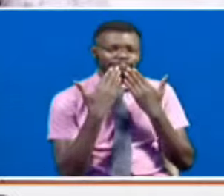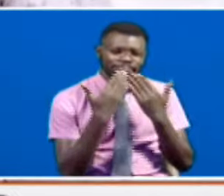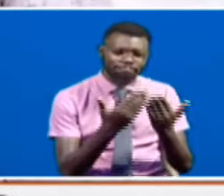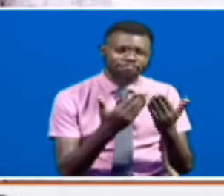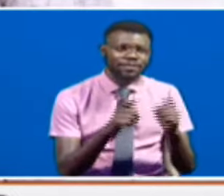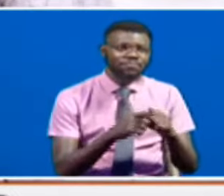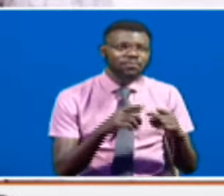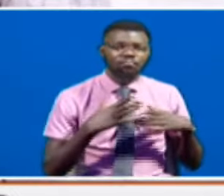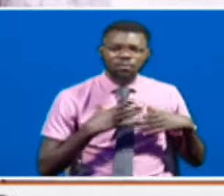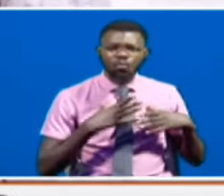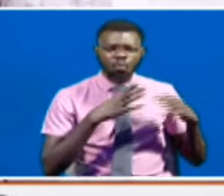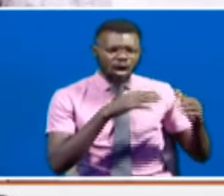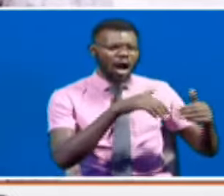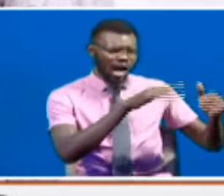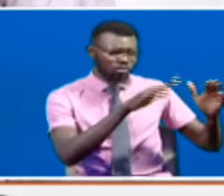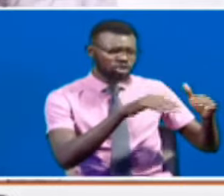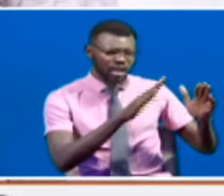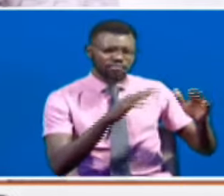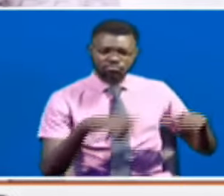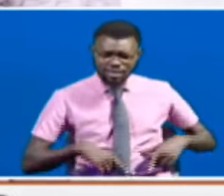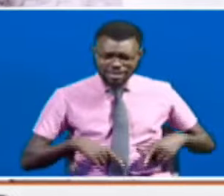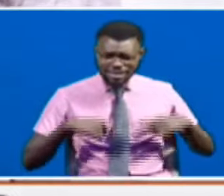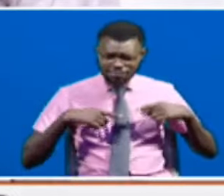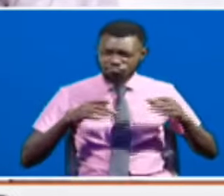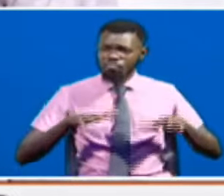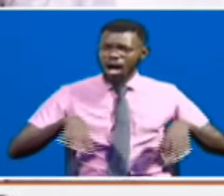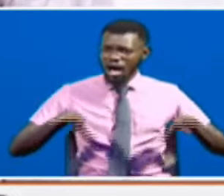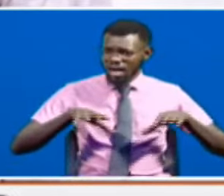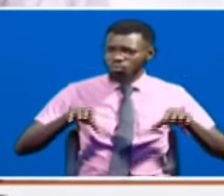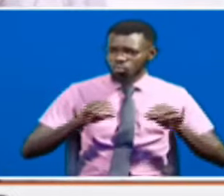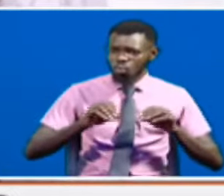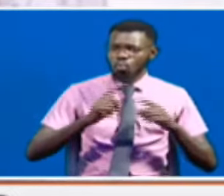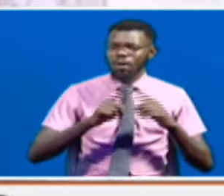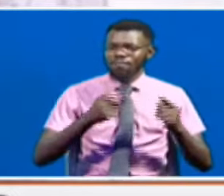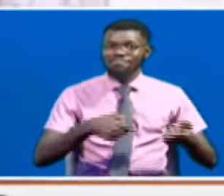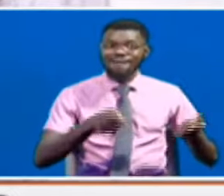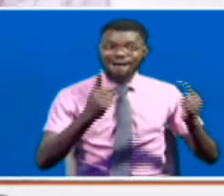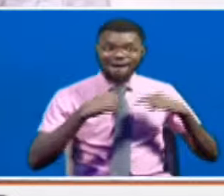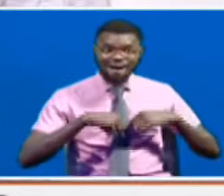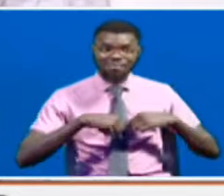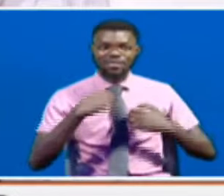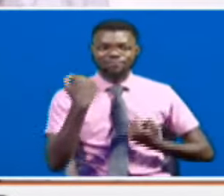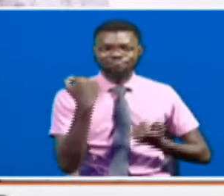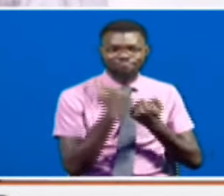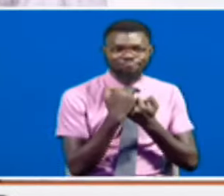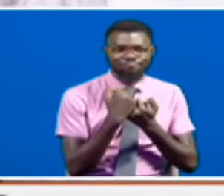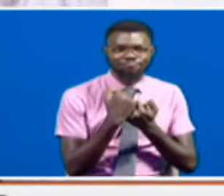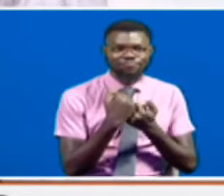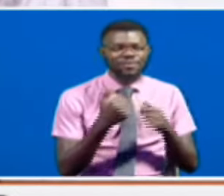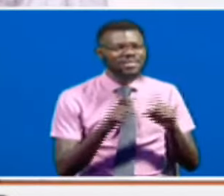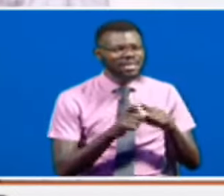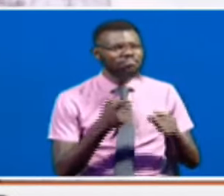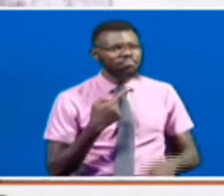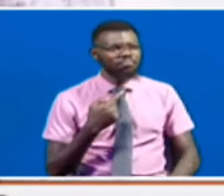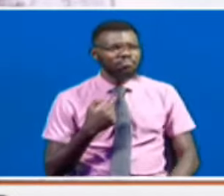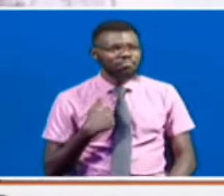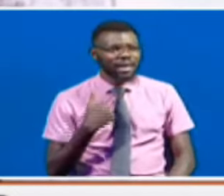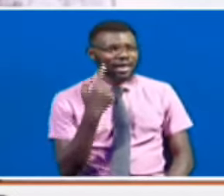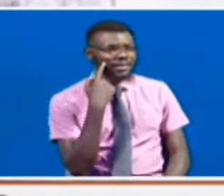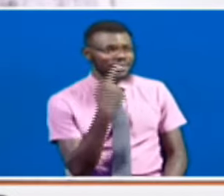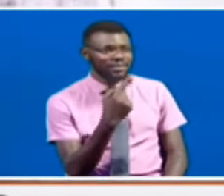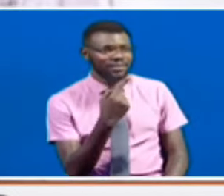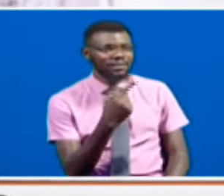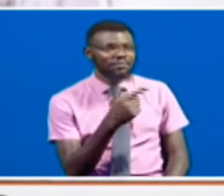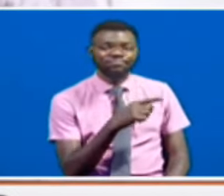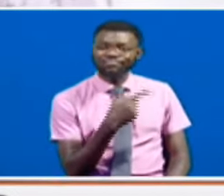the non-locals. Most of the, for the other regimes, we have been feeling left out, but we have seen this regime of